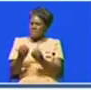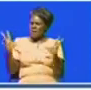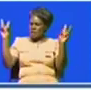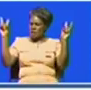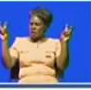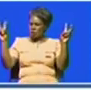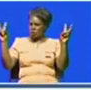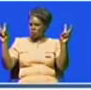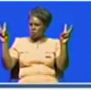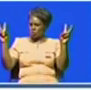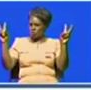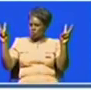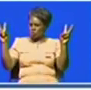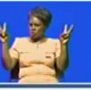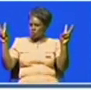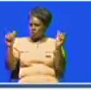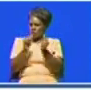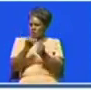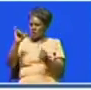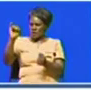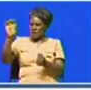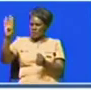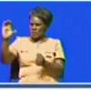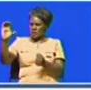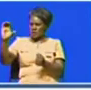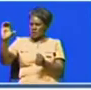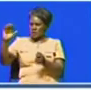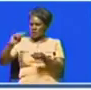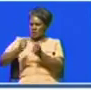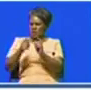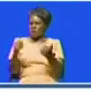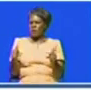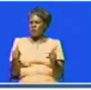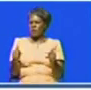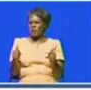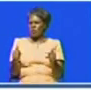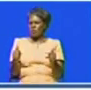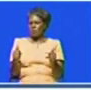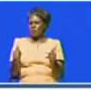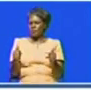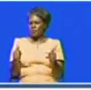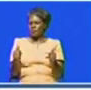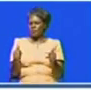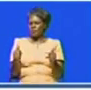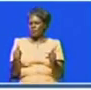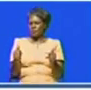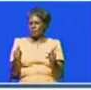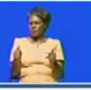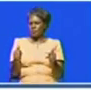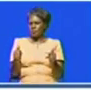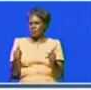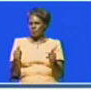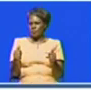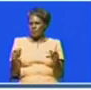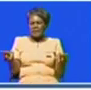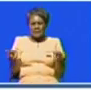issues that have been raised with the electoral management body? But what is it about the commission right now? Because they're